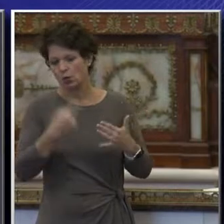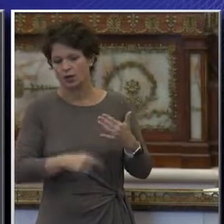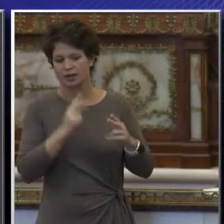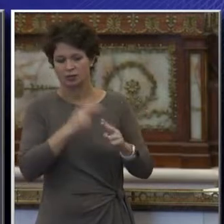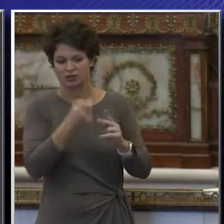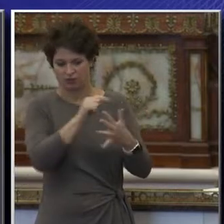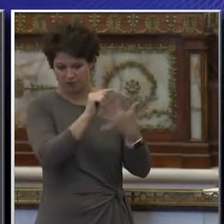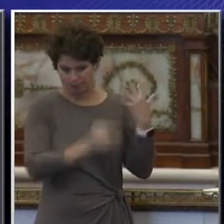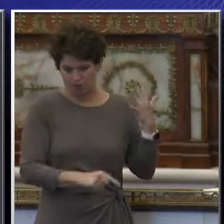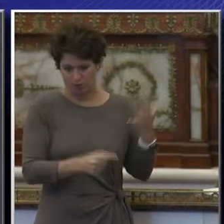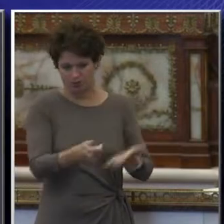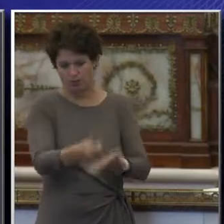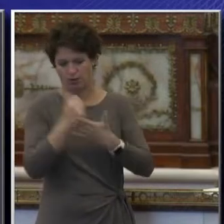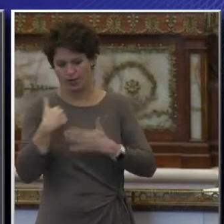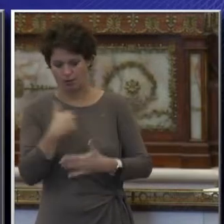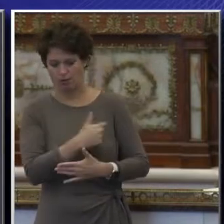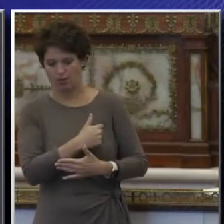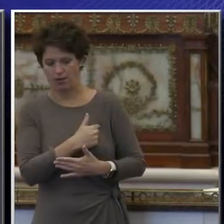help us